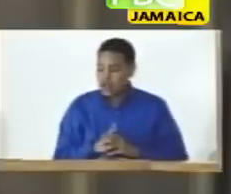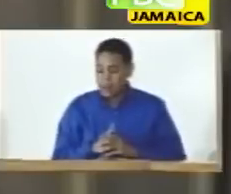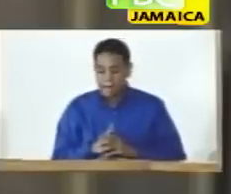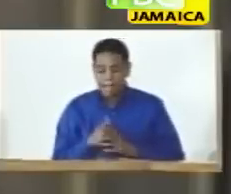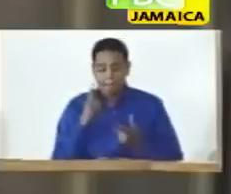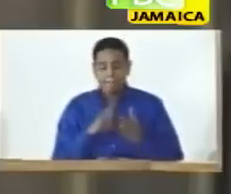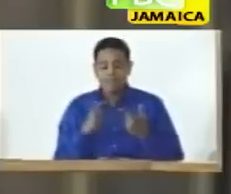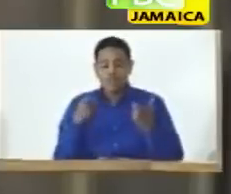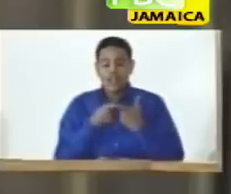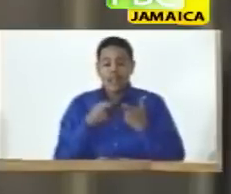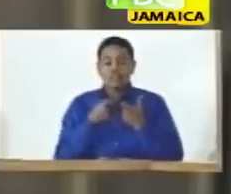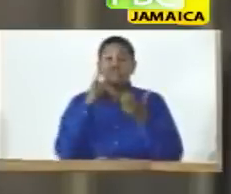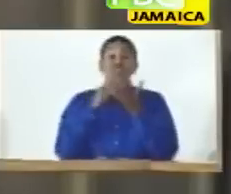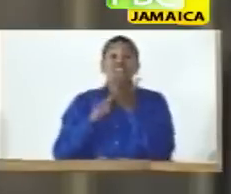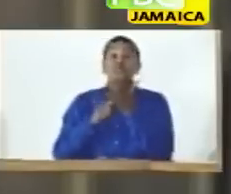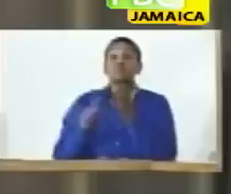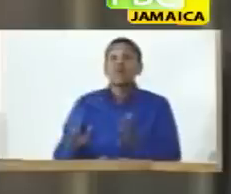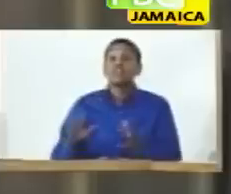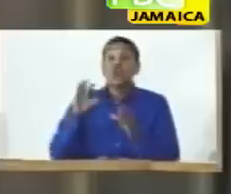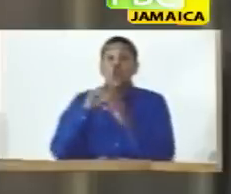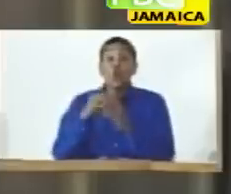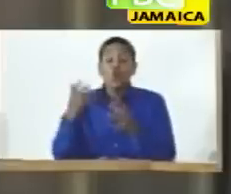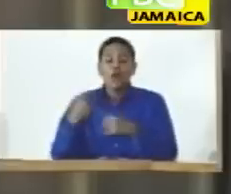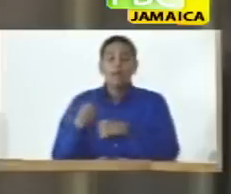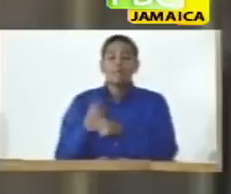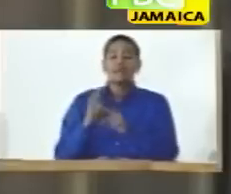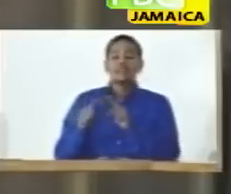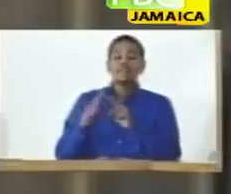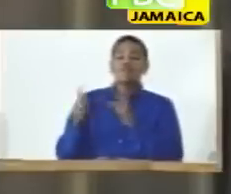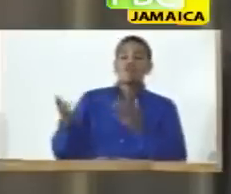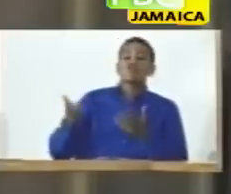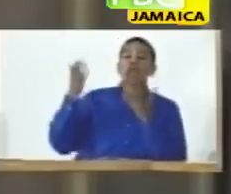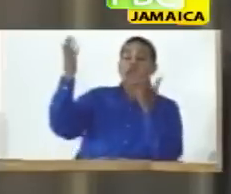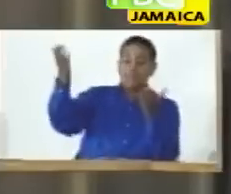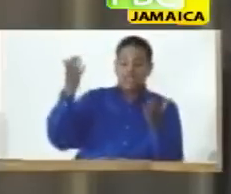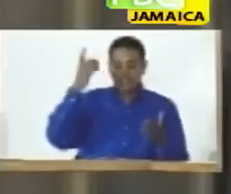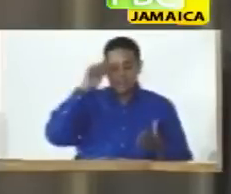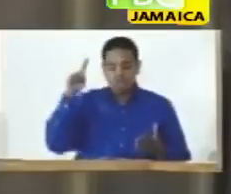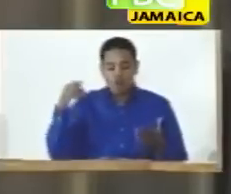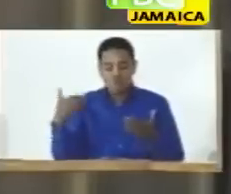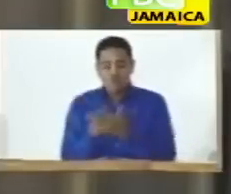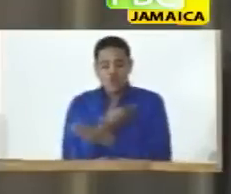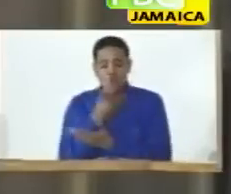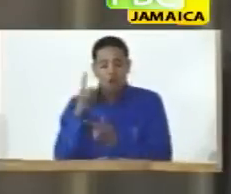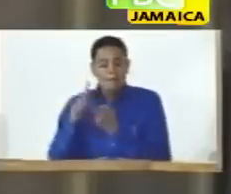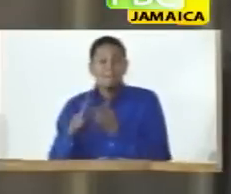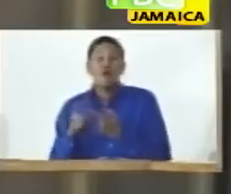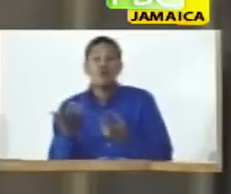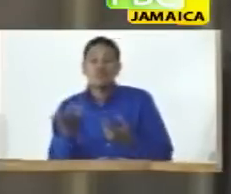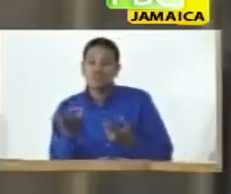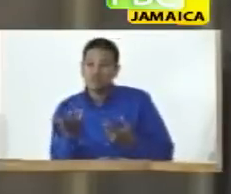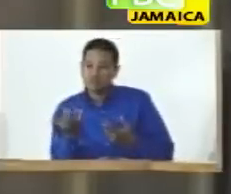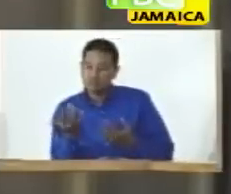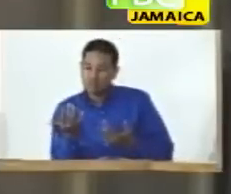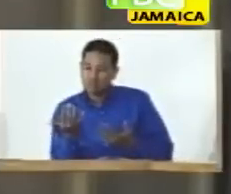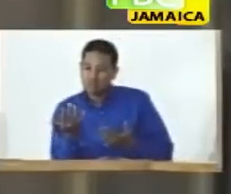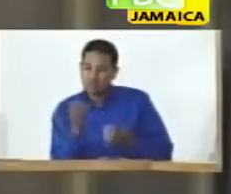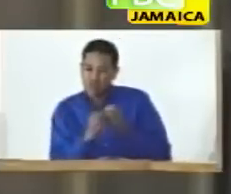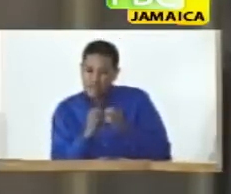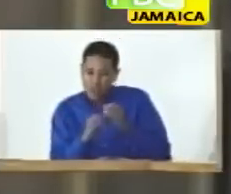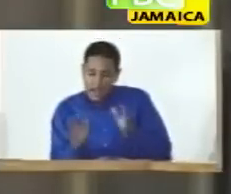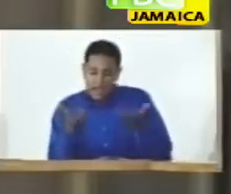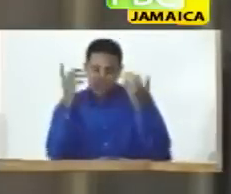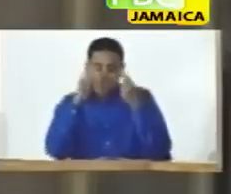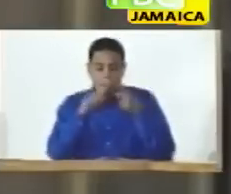electrical inspectors, including making recommendations for renewal and revocation and